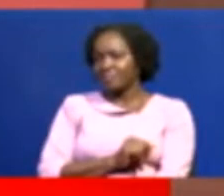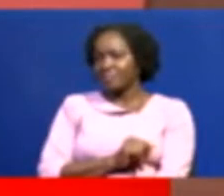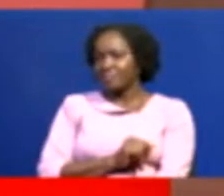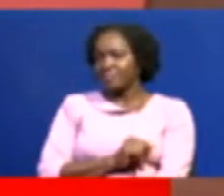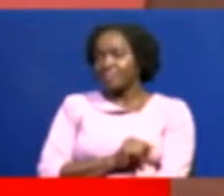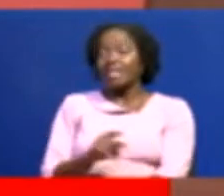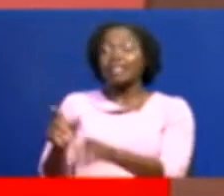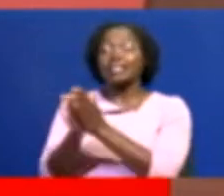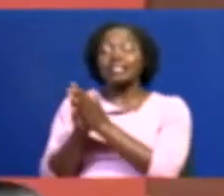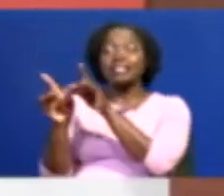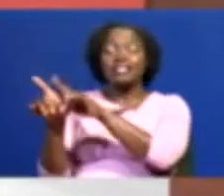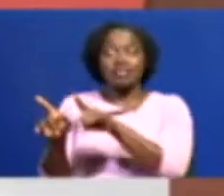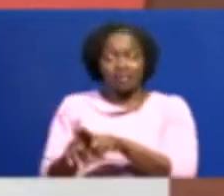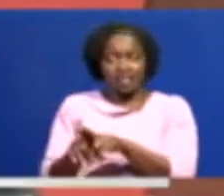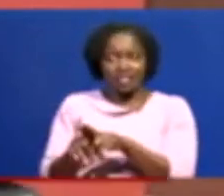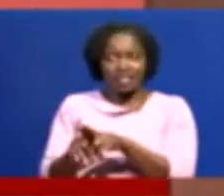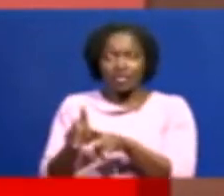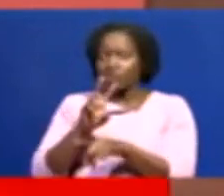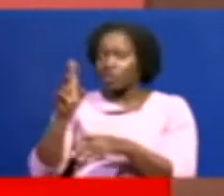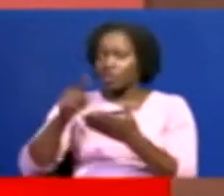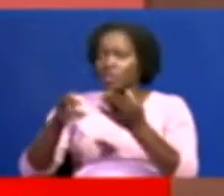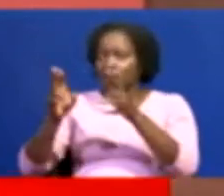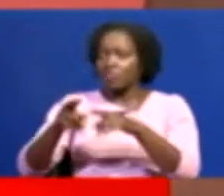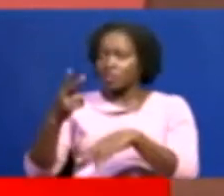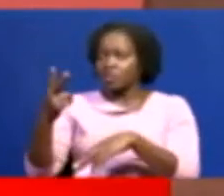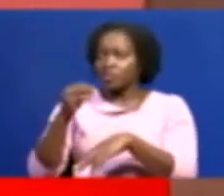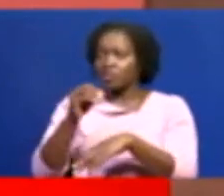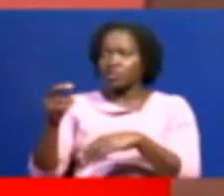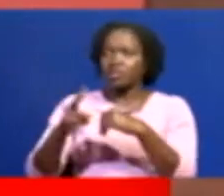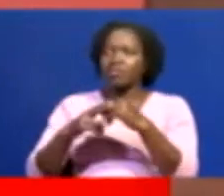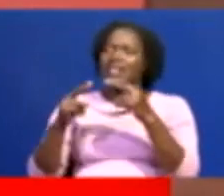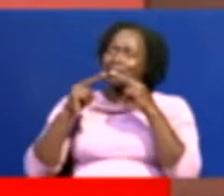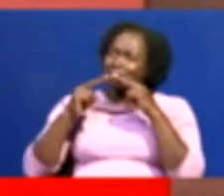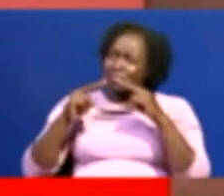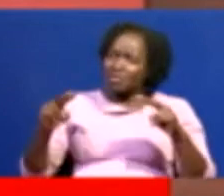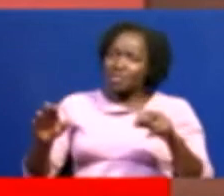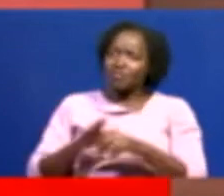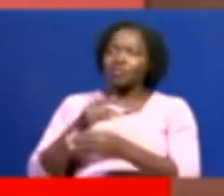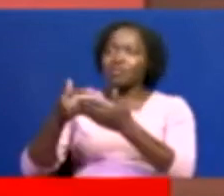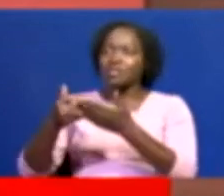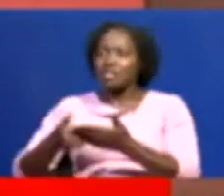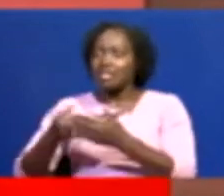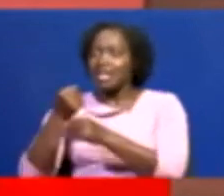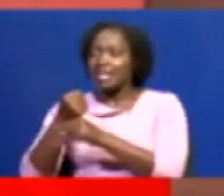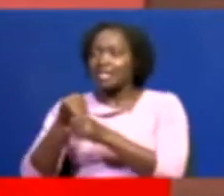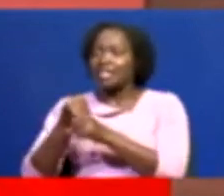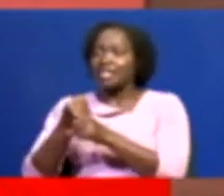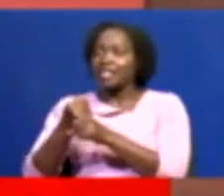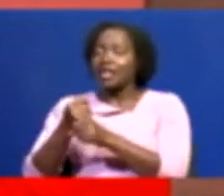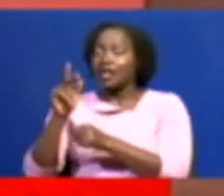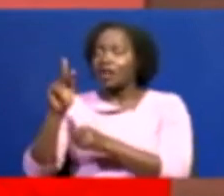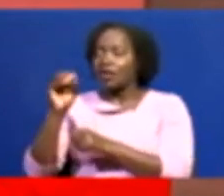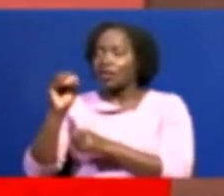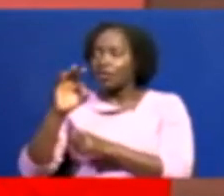when you look at the what happened in 2007, peaceful negotiations were done by Kofi